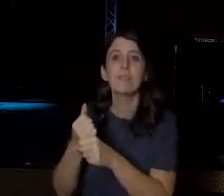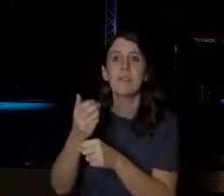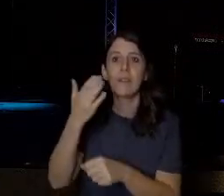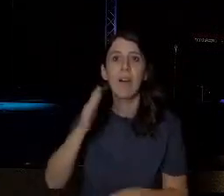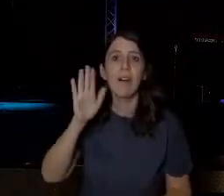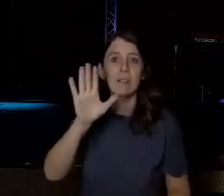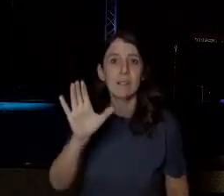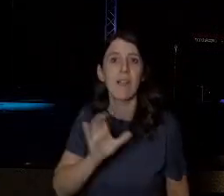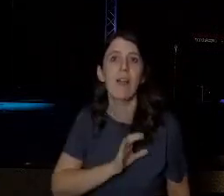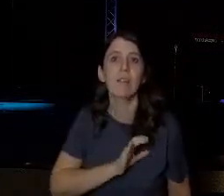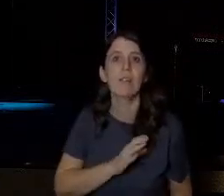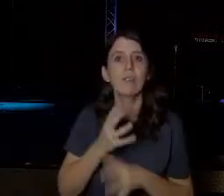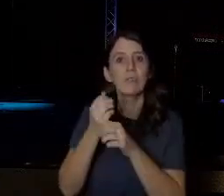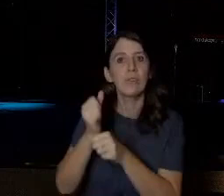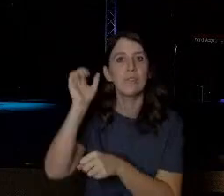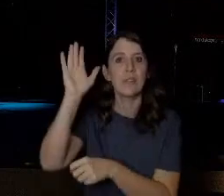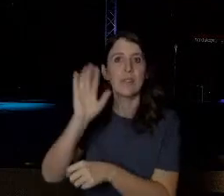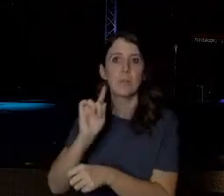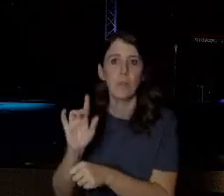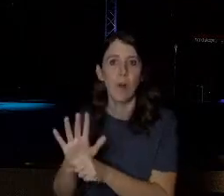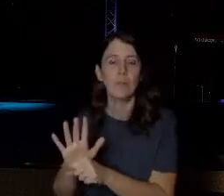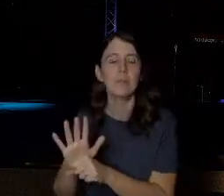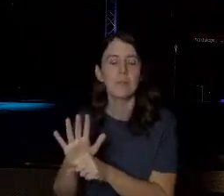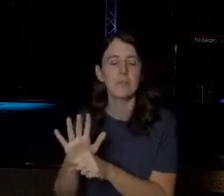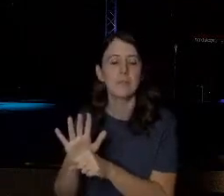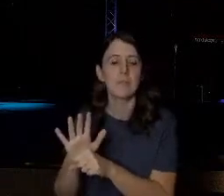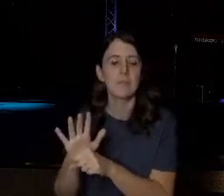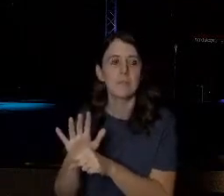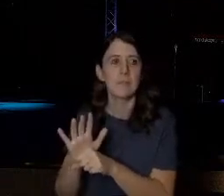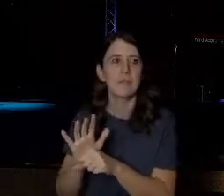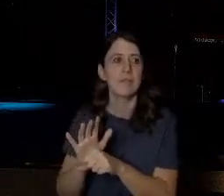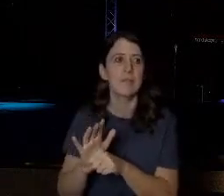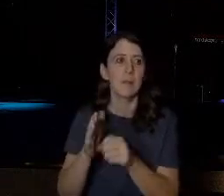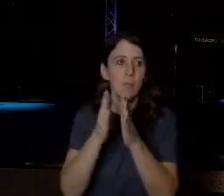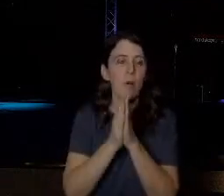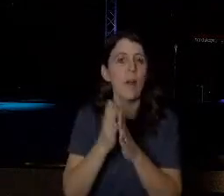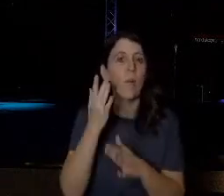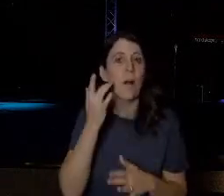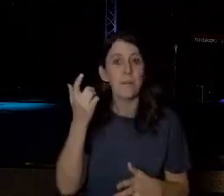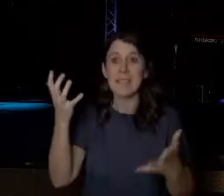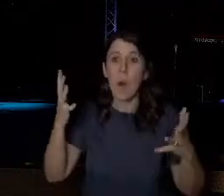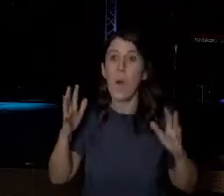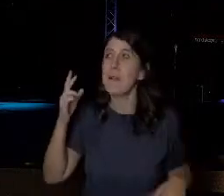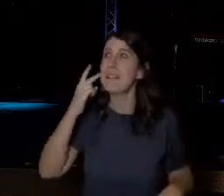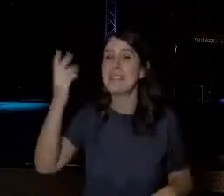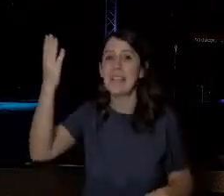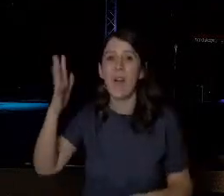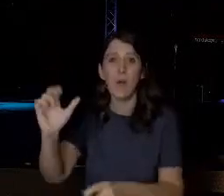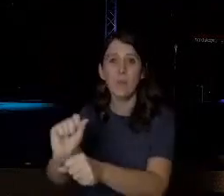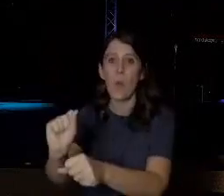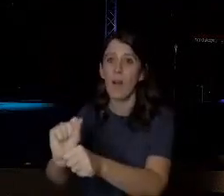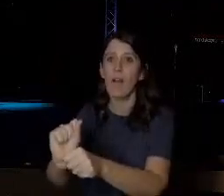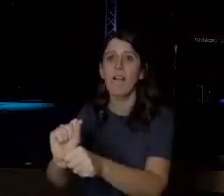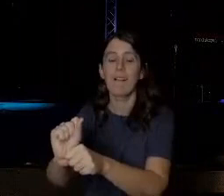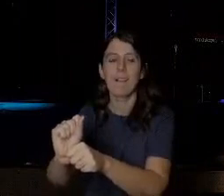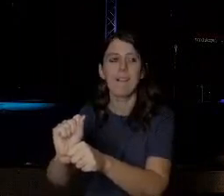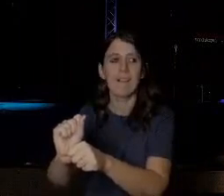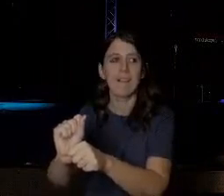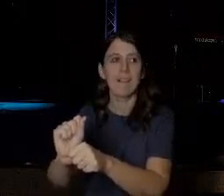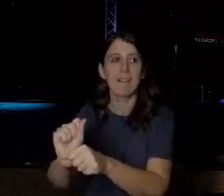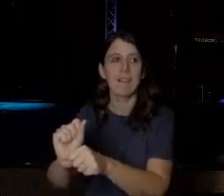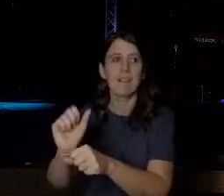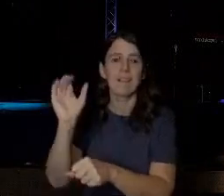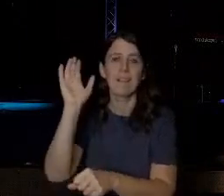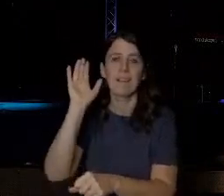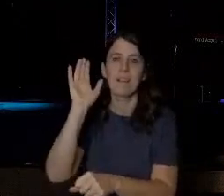plan and being able to pray these prayers because he'd seen it, he'd heard stories about how God had come through. The same is really